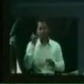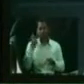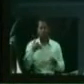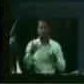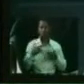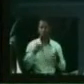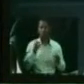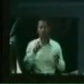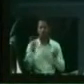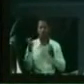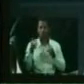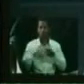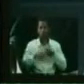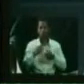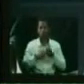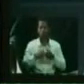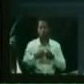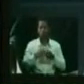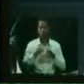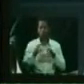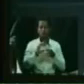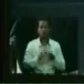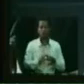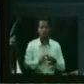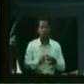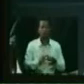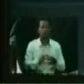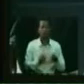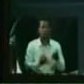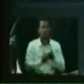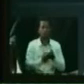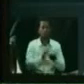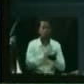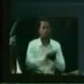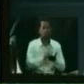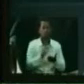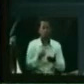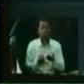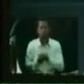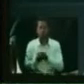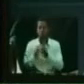about supporting the schools and supporting our teachers,